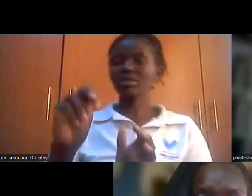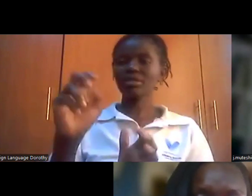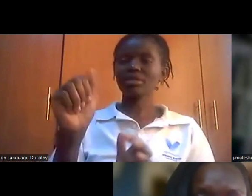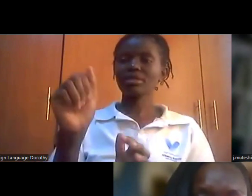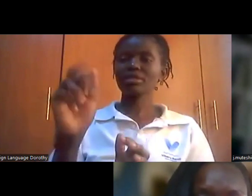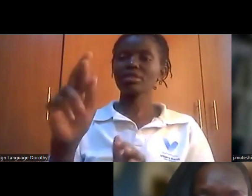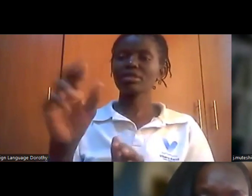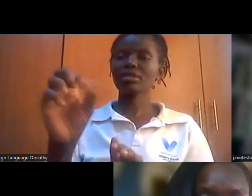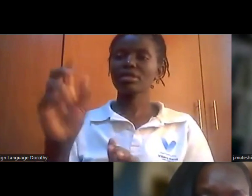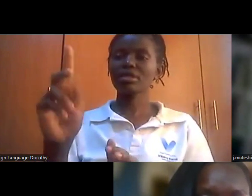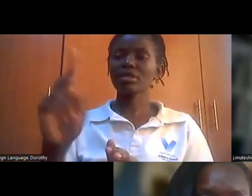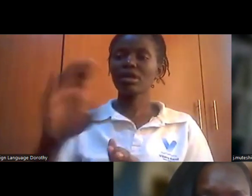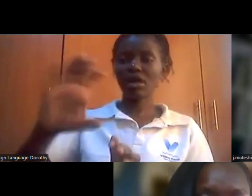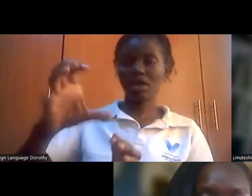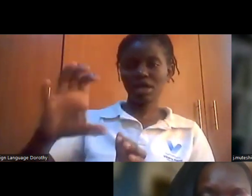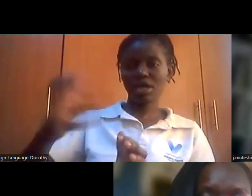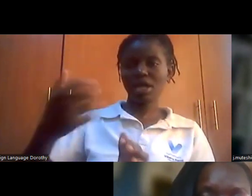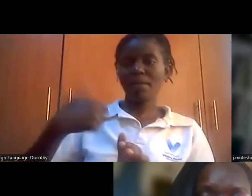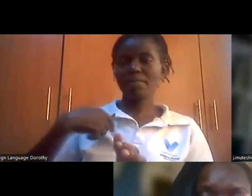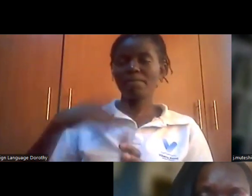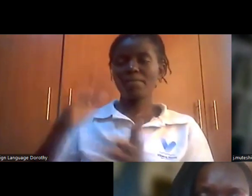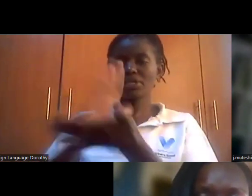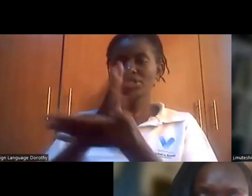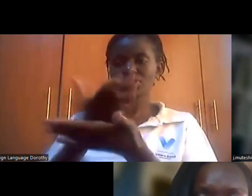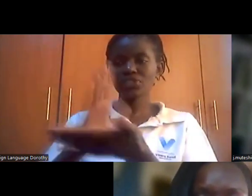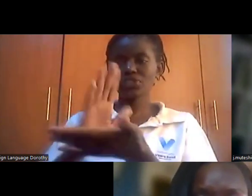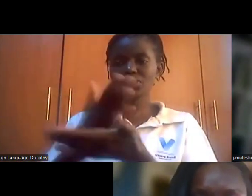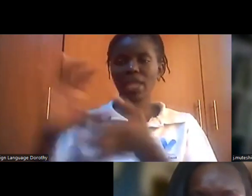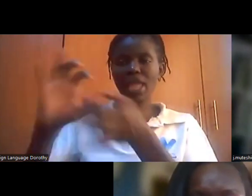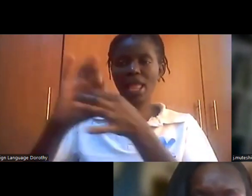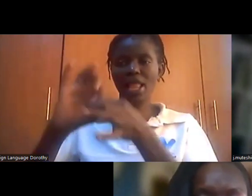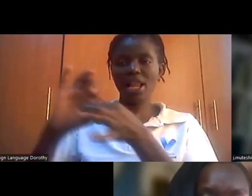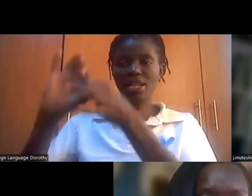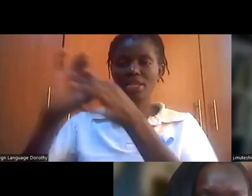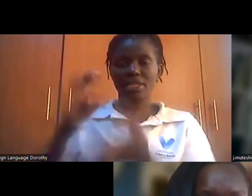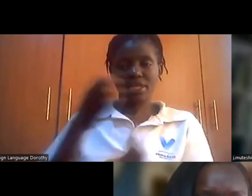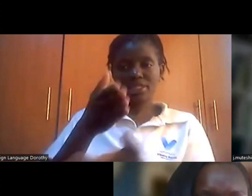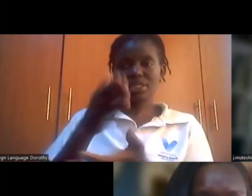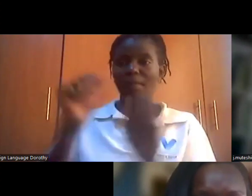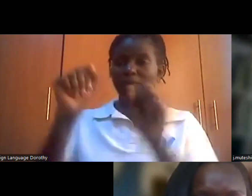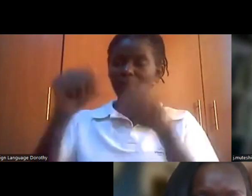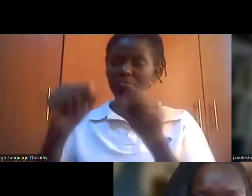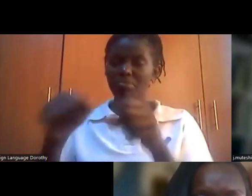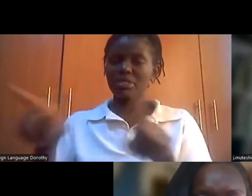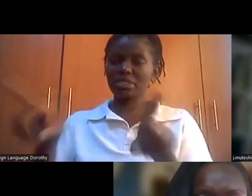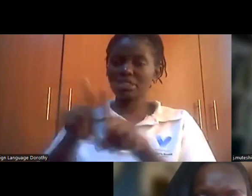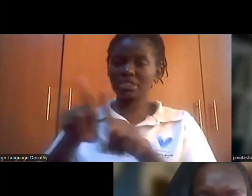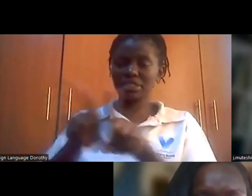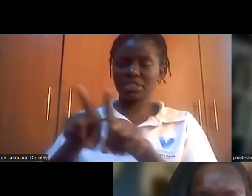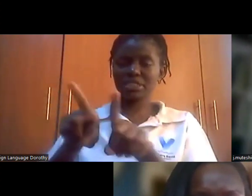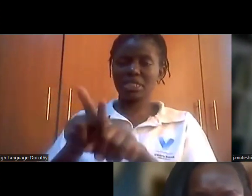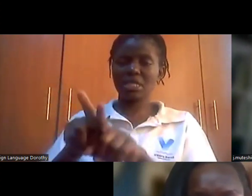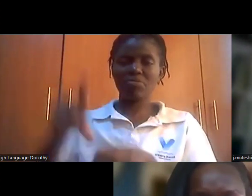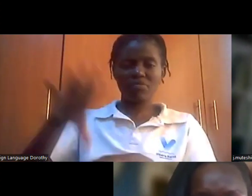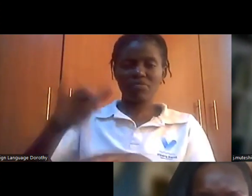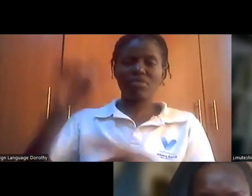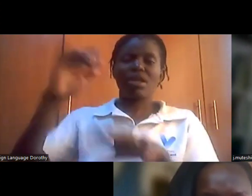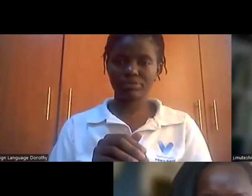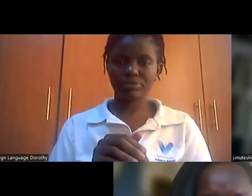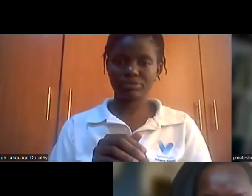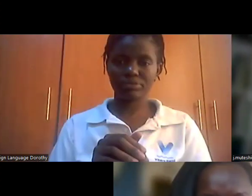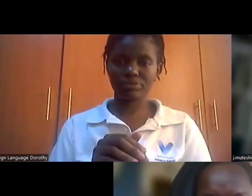I'll be putting in the link on the chat box, but also you can download it under the research work. Thank you so